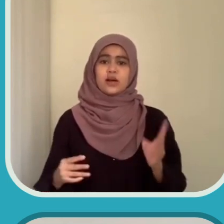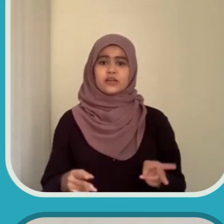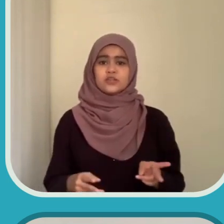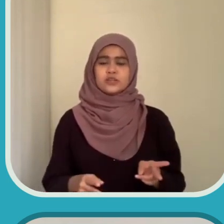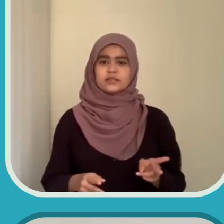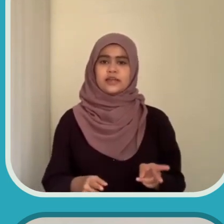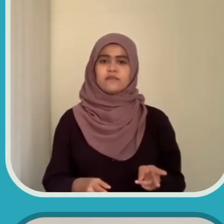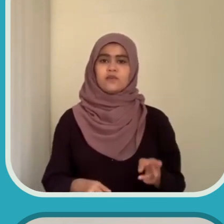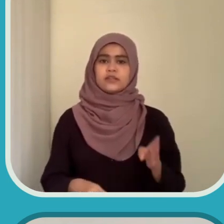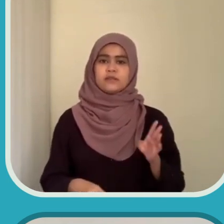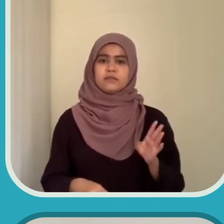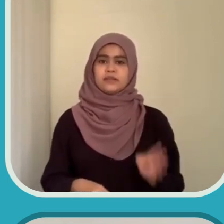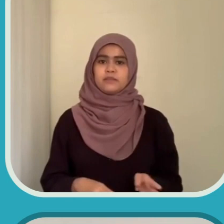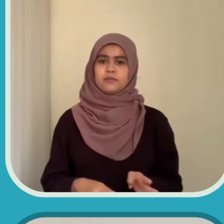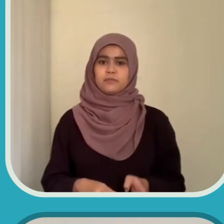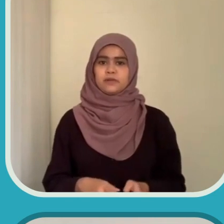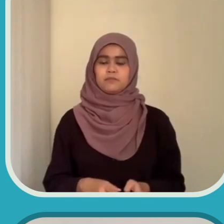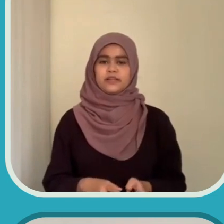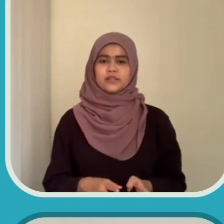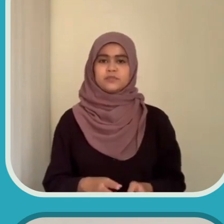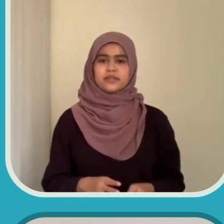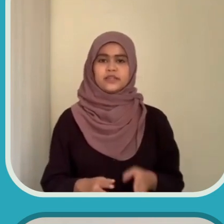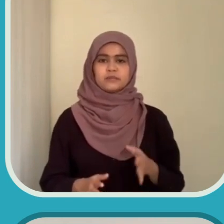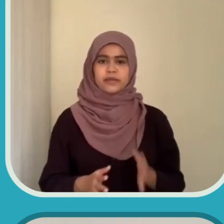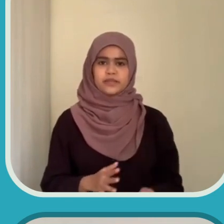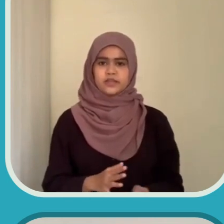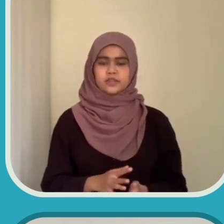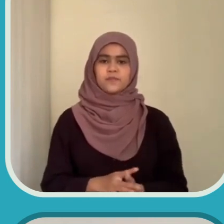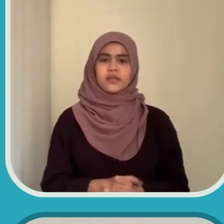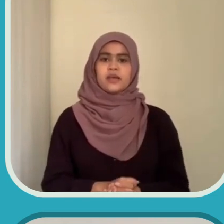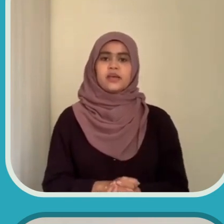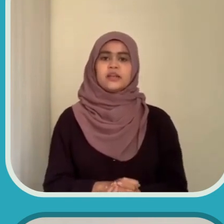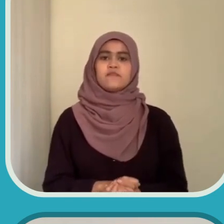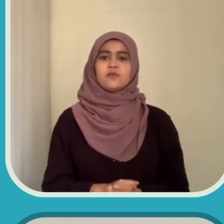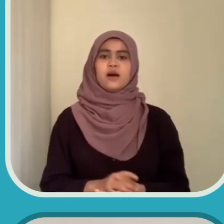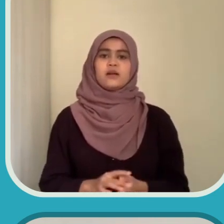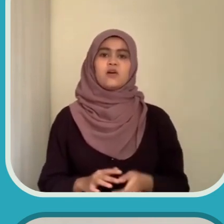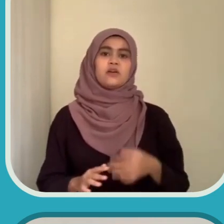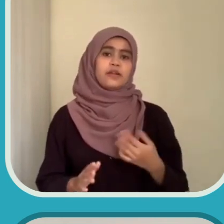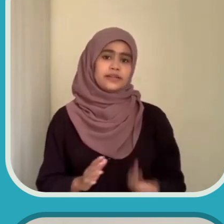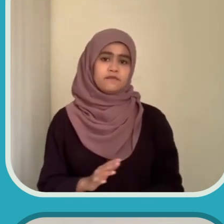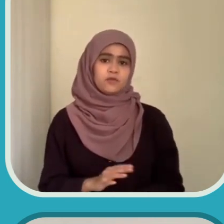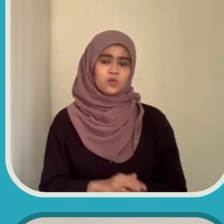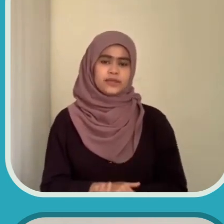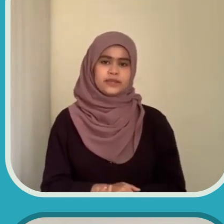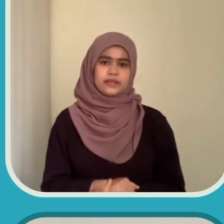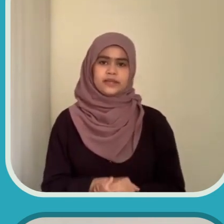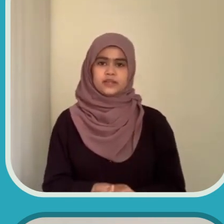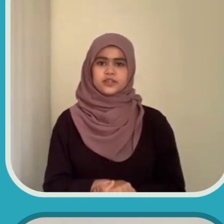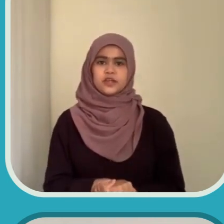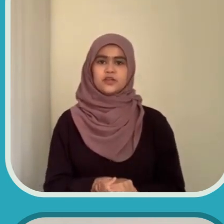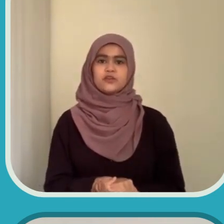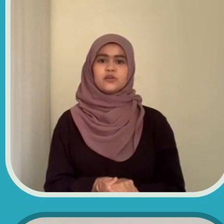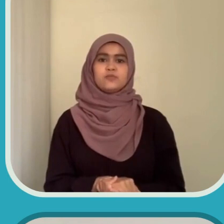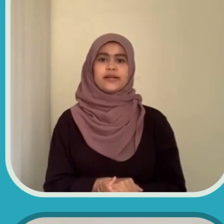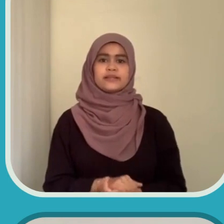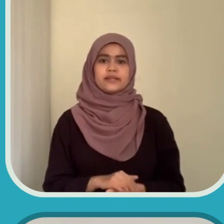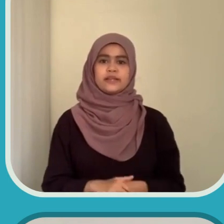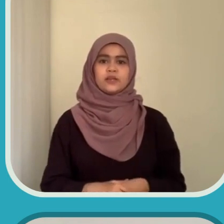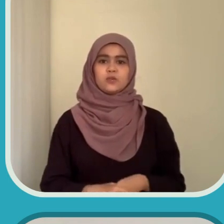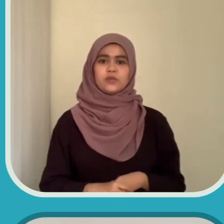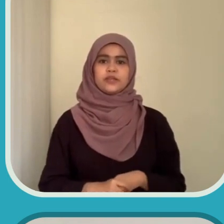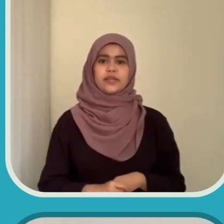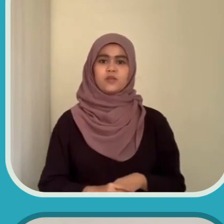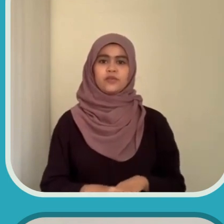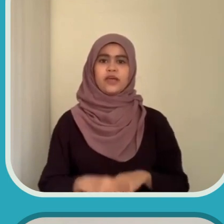another 240 million people by speaking Spanish. And if you are already fluent in English, you could